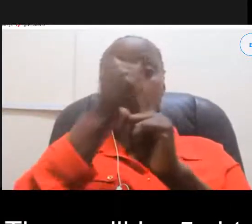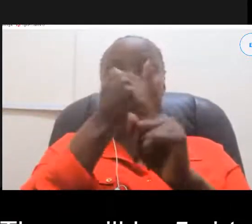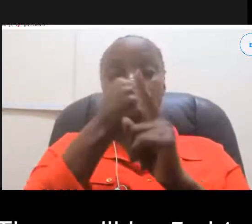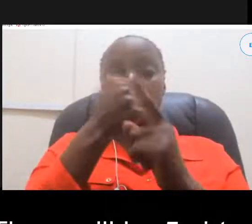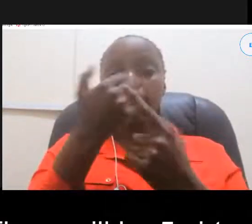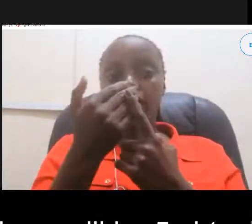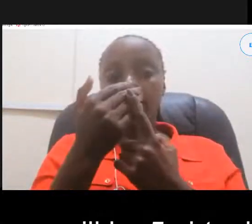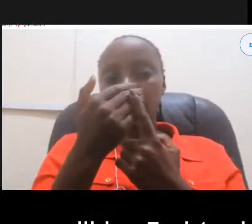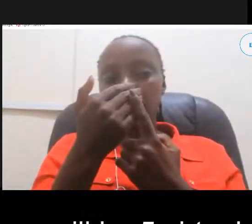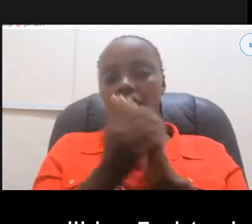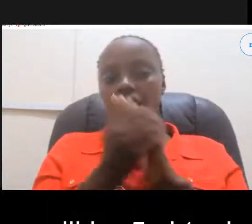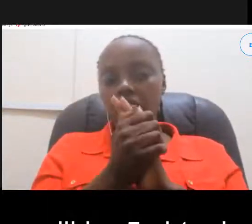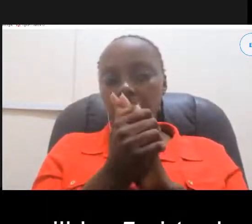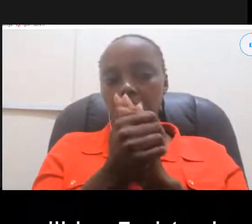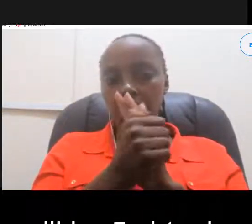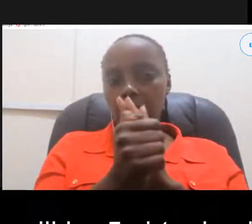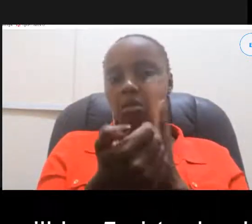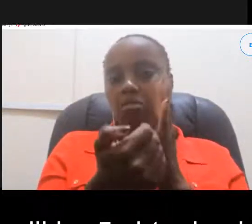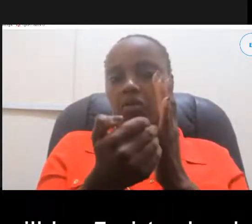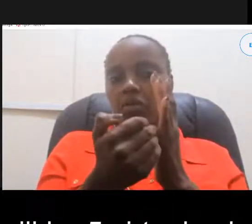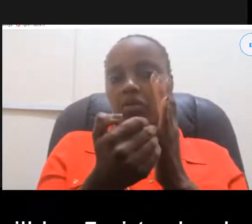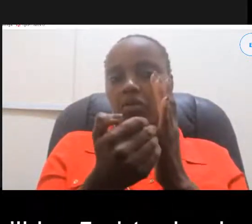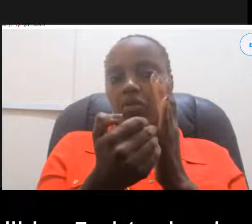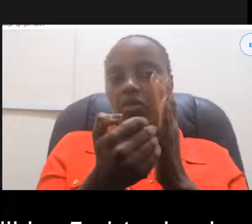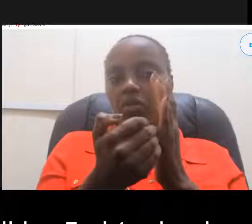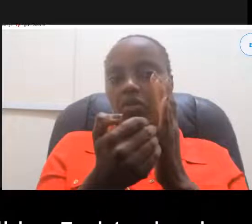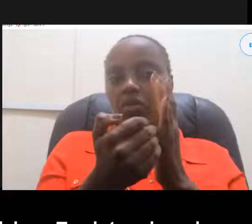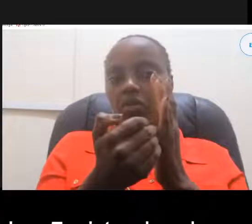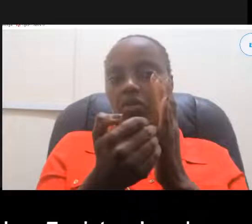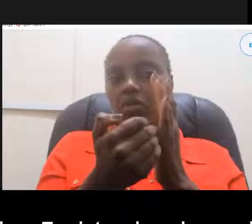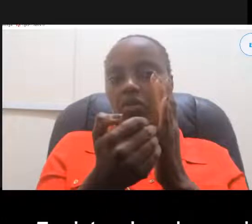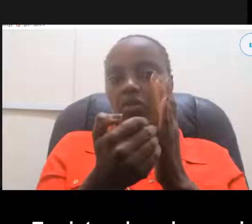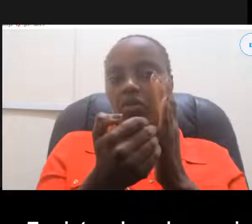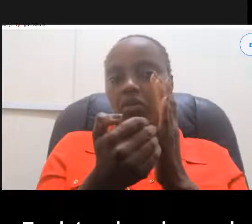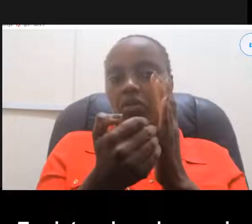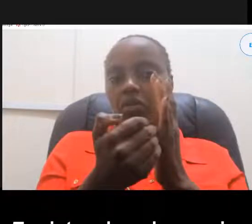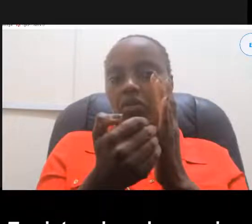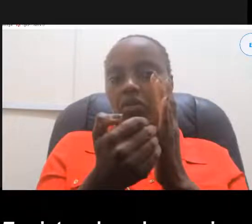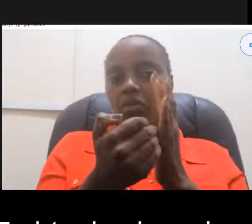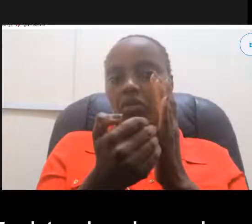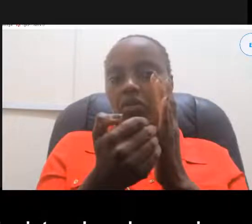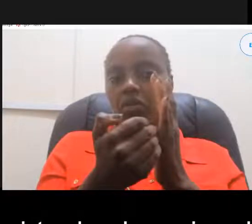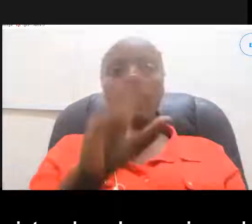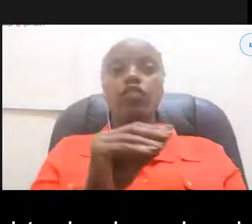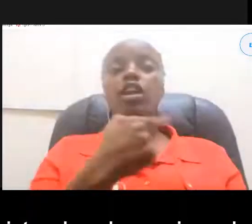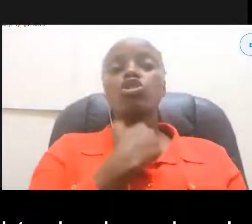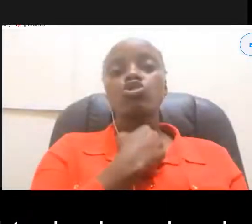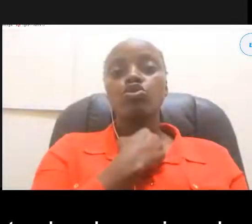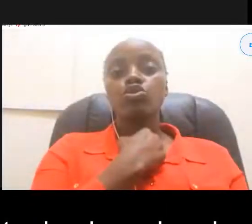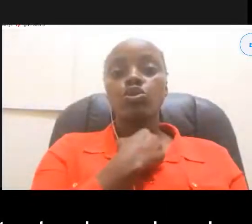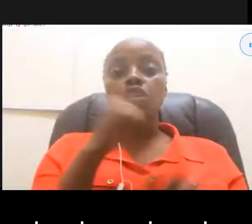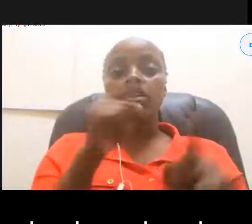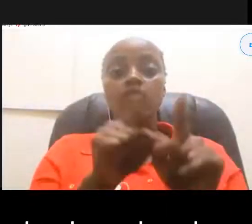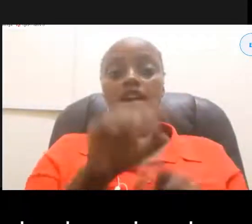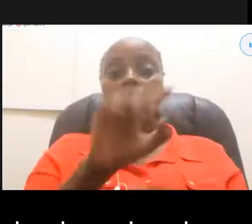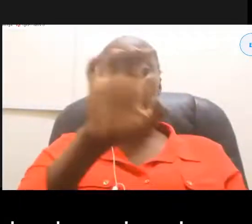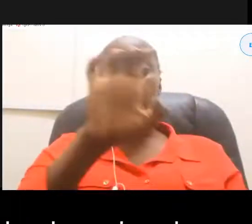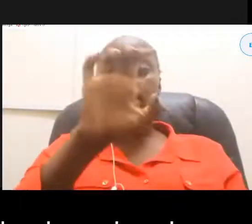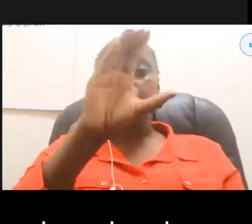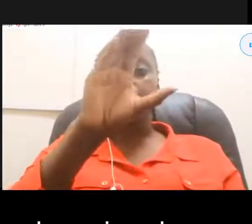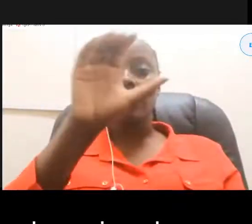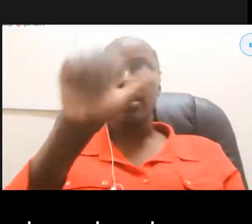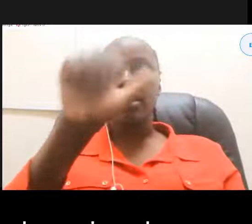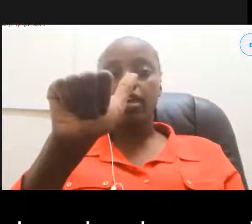Specialist for UNICEF, Office to the African Union, and ECA.